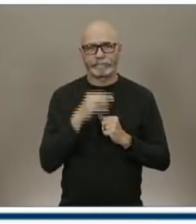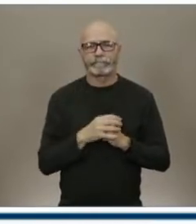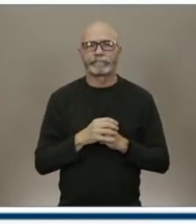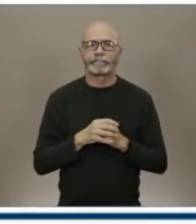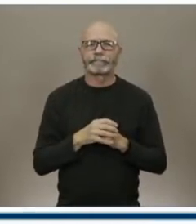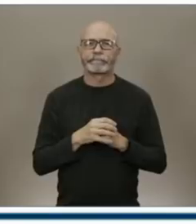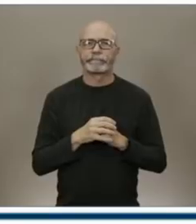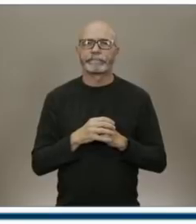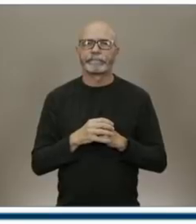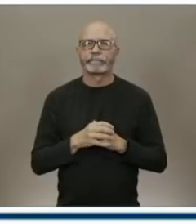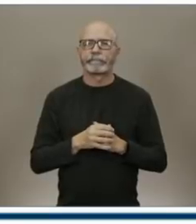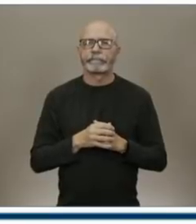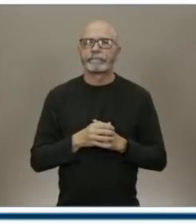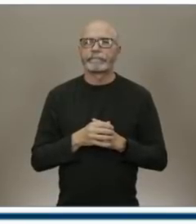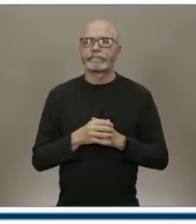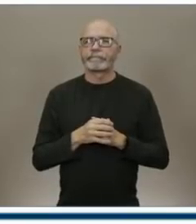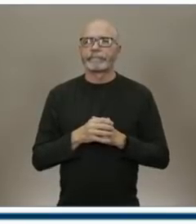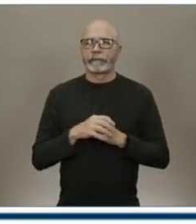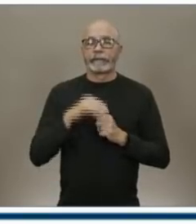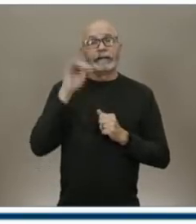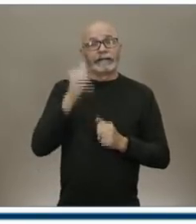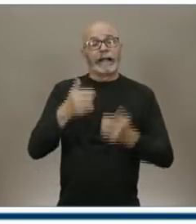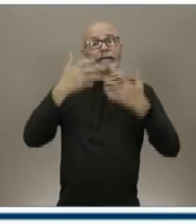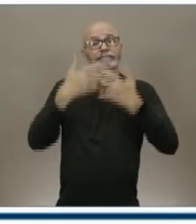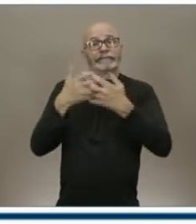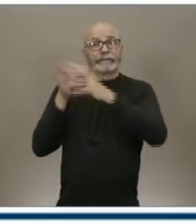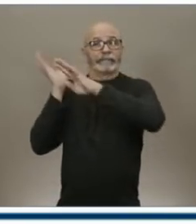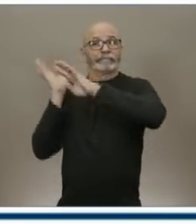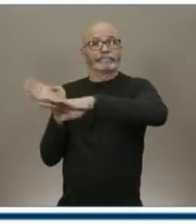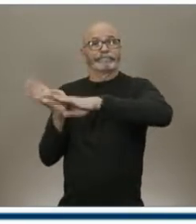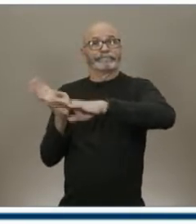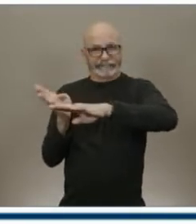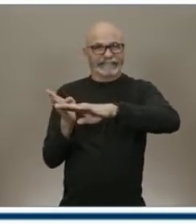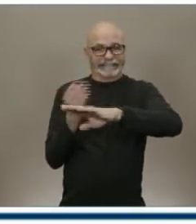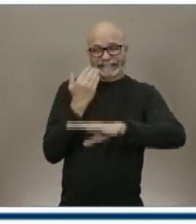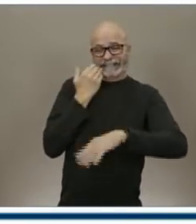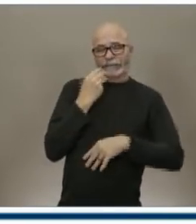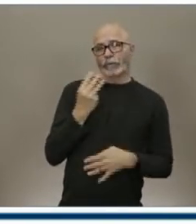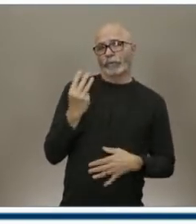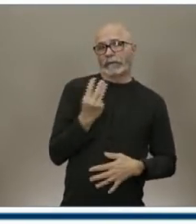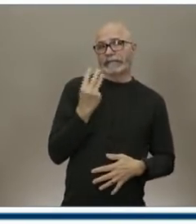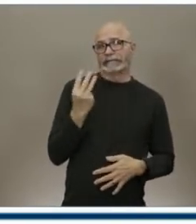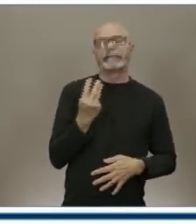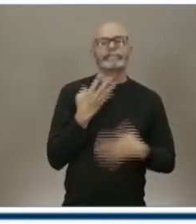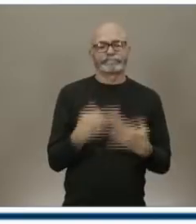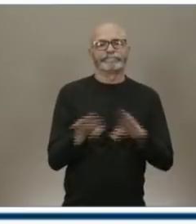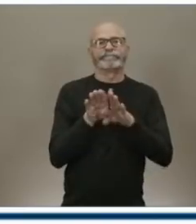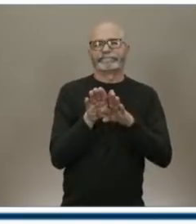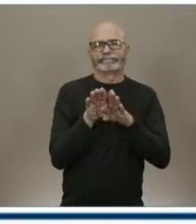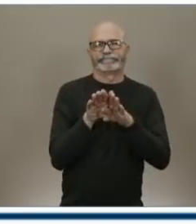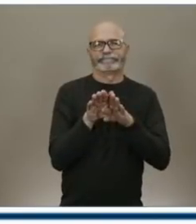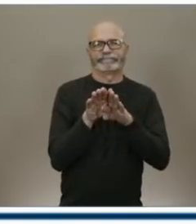The plant closed temporarily on Wednesday, and given the emerging virus